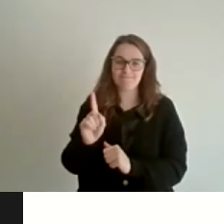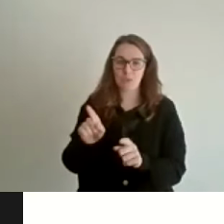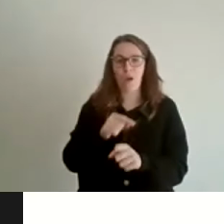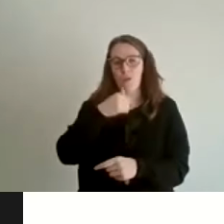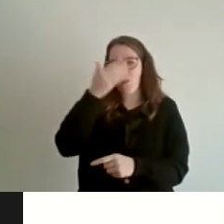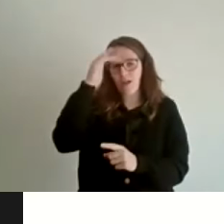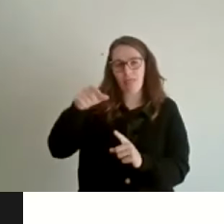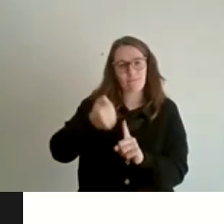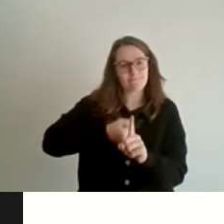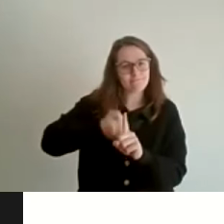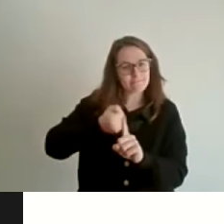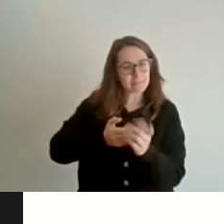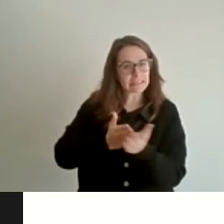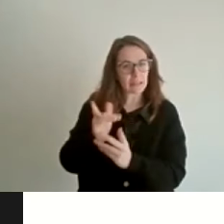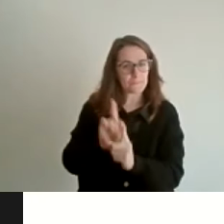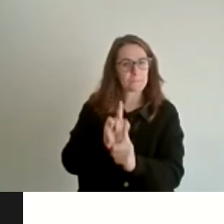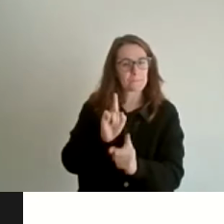that.